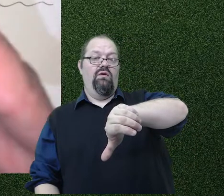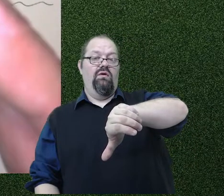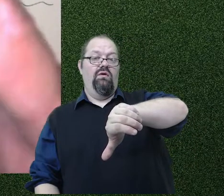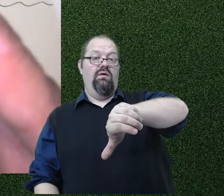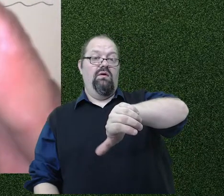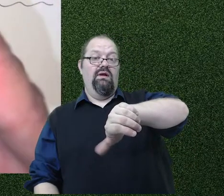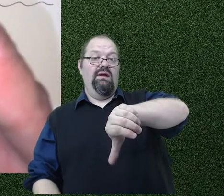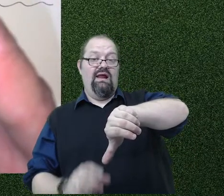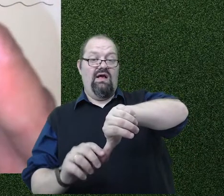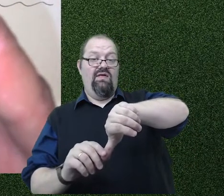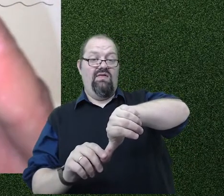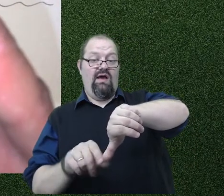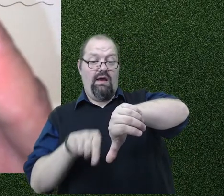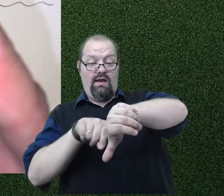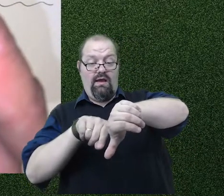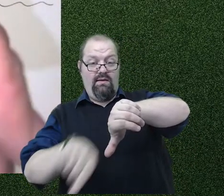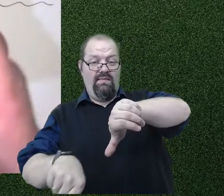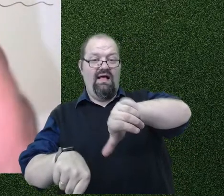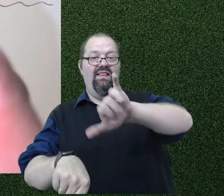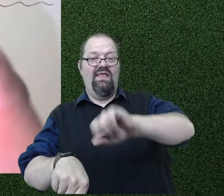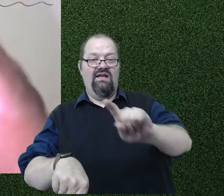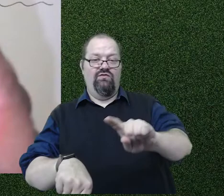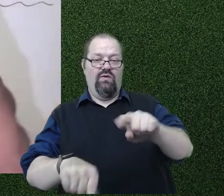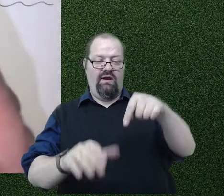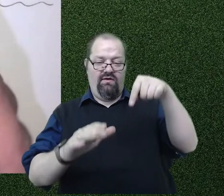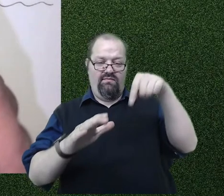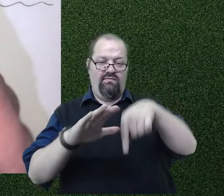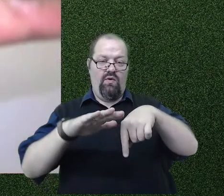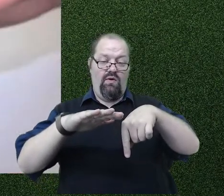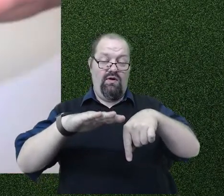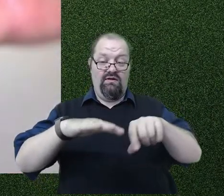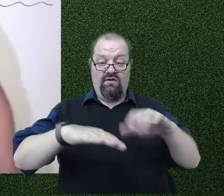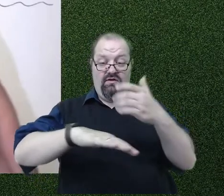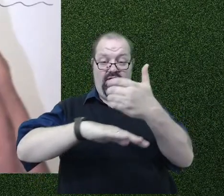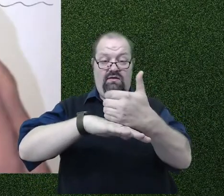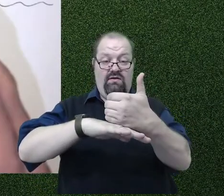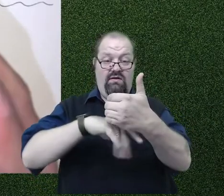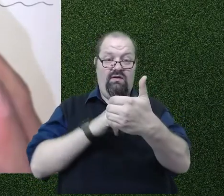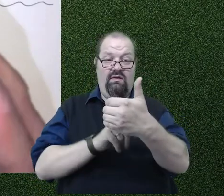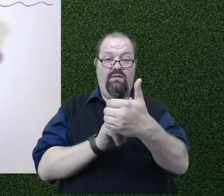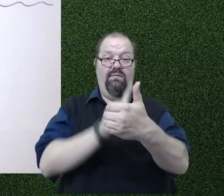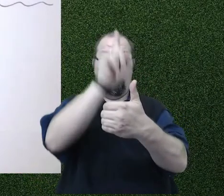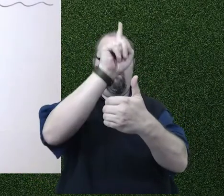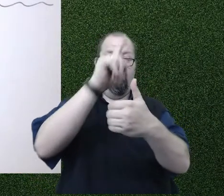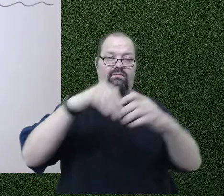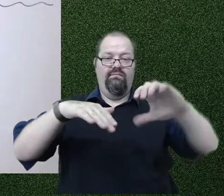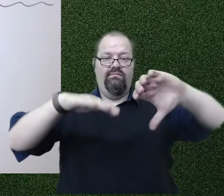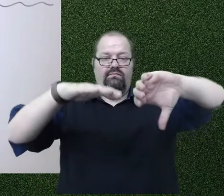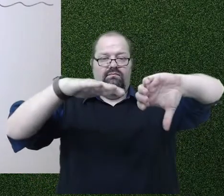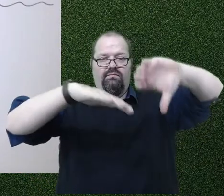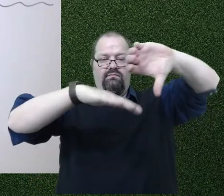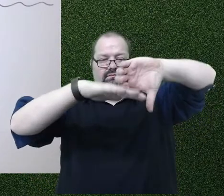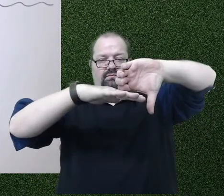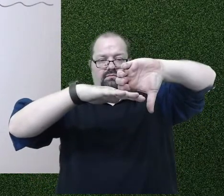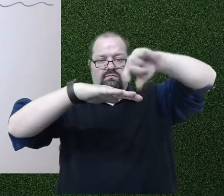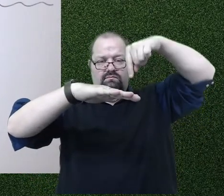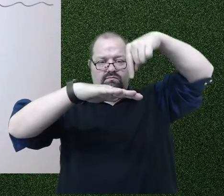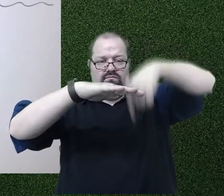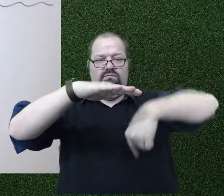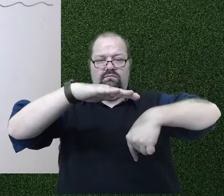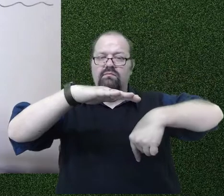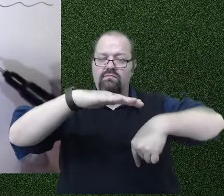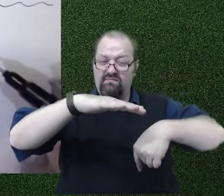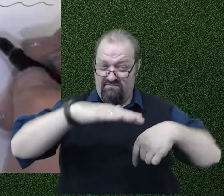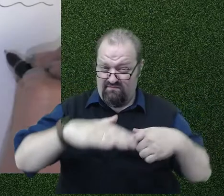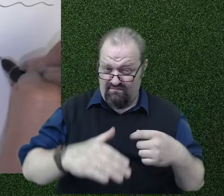thumb points, that's where u cross v is. So u cross v goes into the page this time. And if I were doing v cross u,